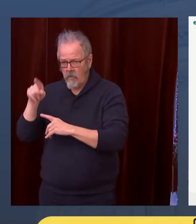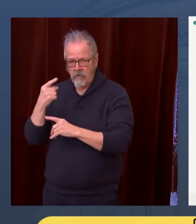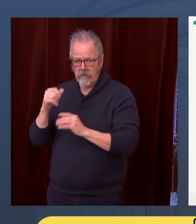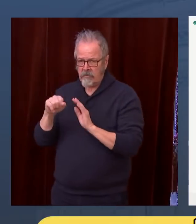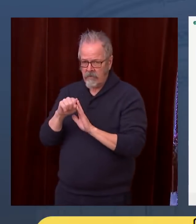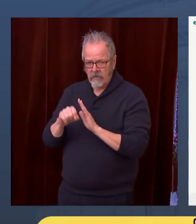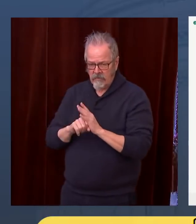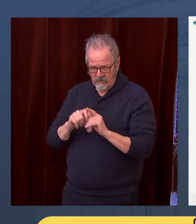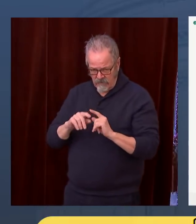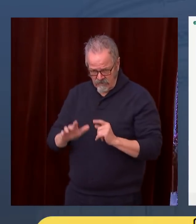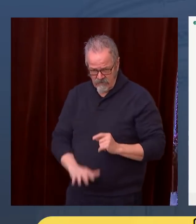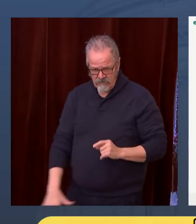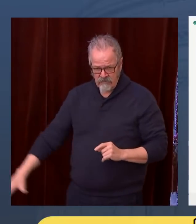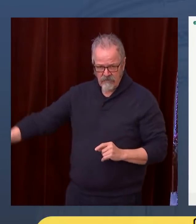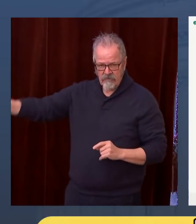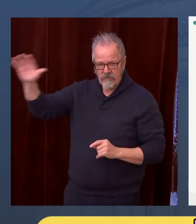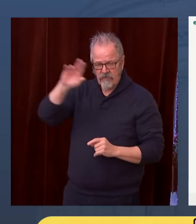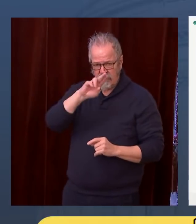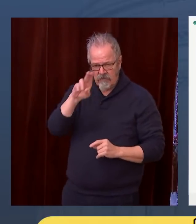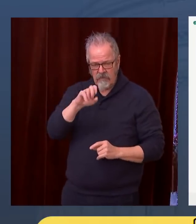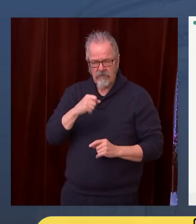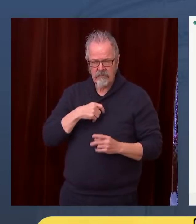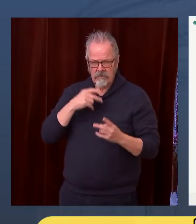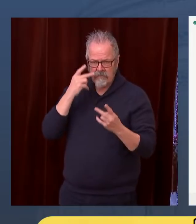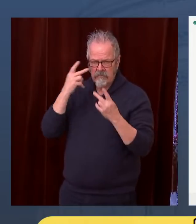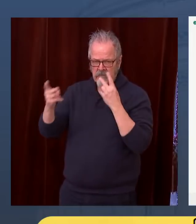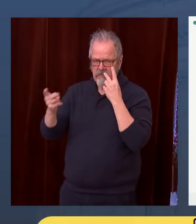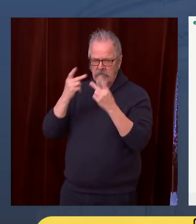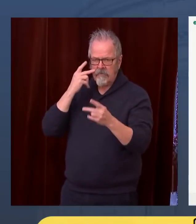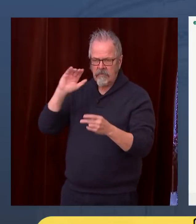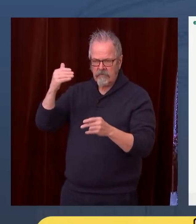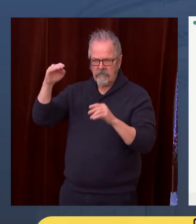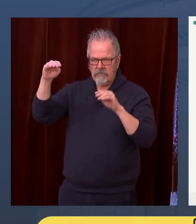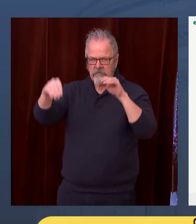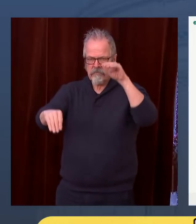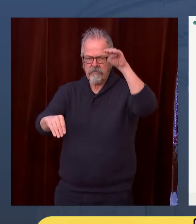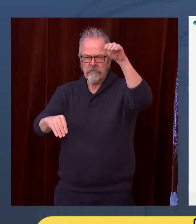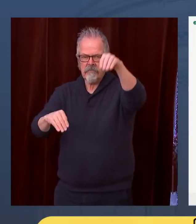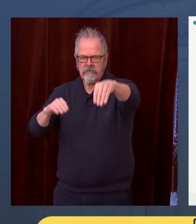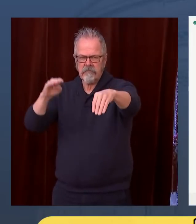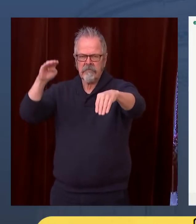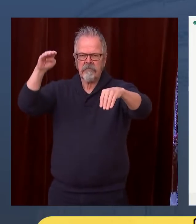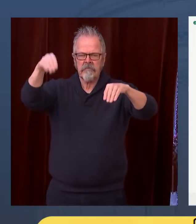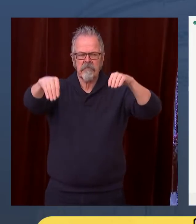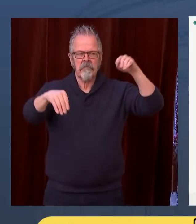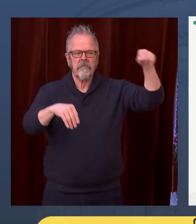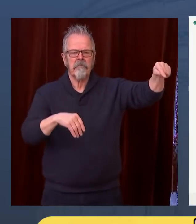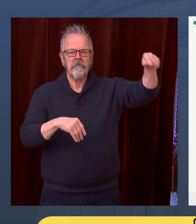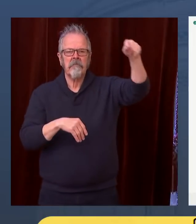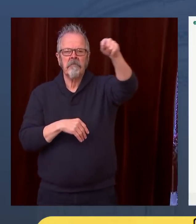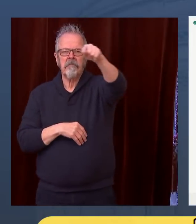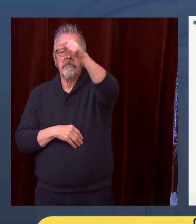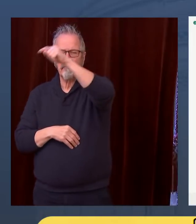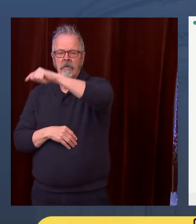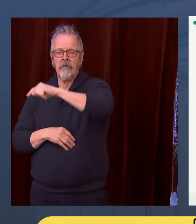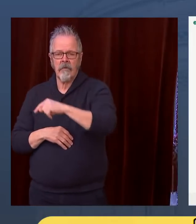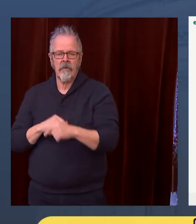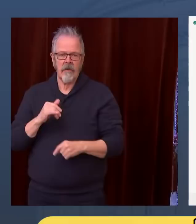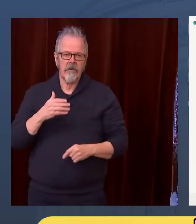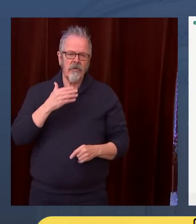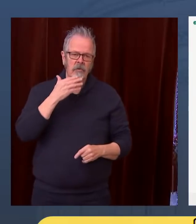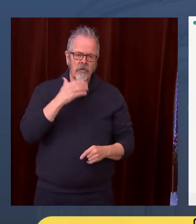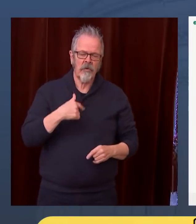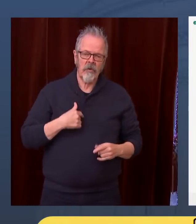the trajectory of cases that appears to be on the decline, and that obviously is good and welcome news for all of us. But I think